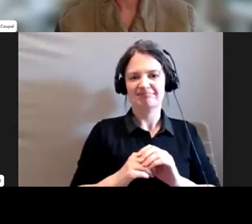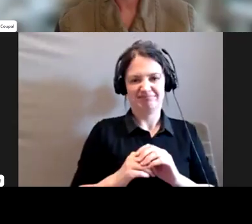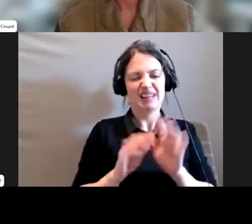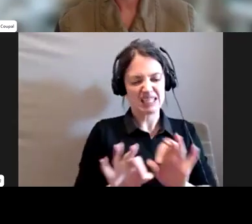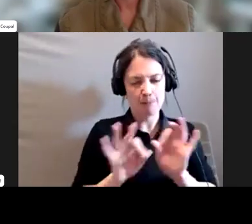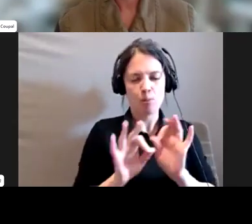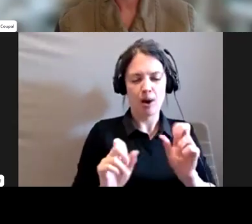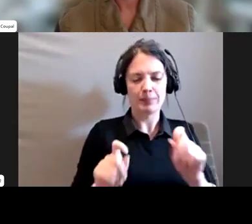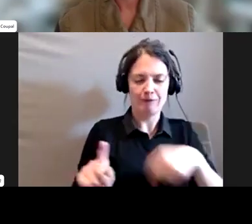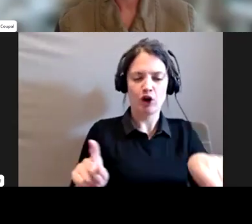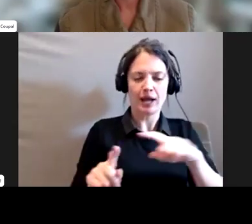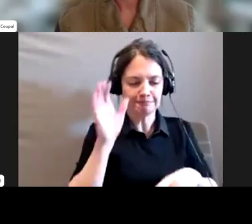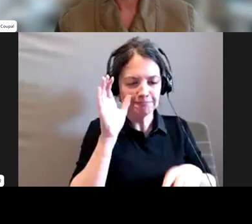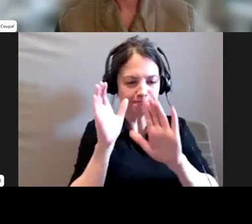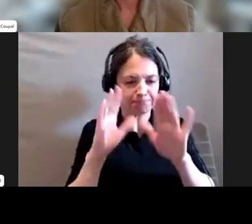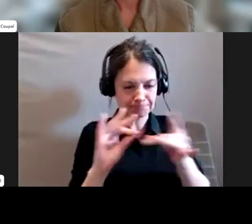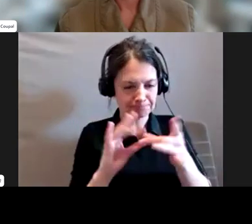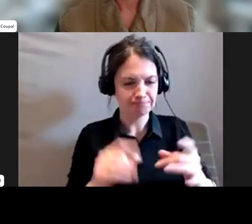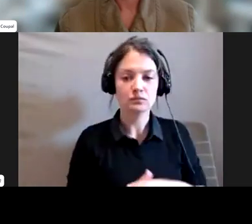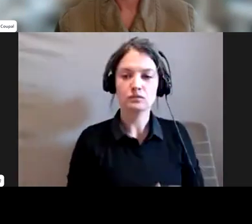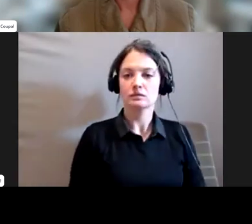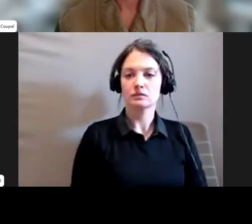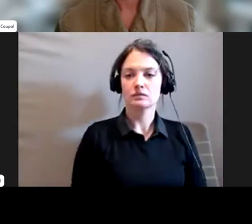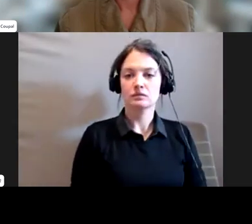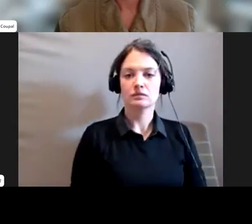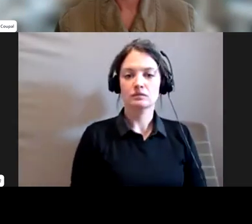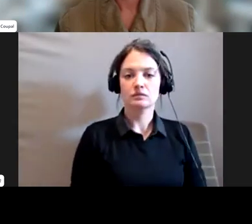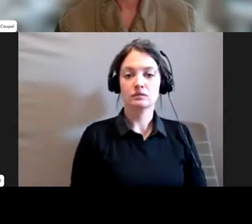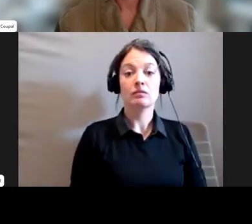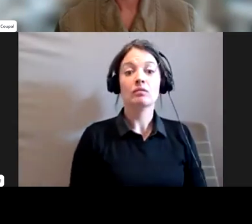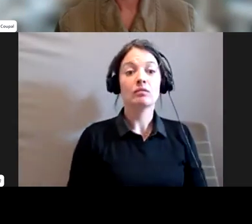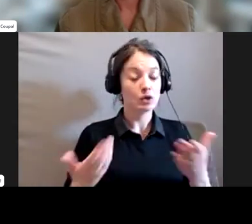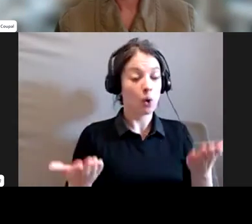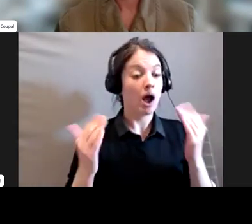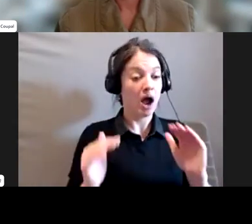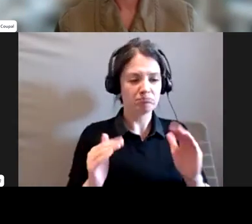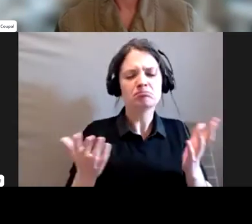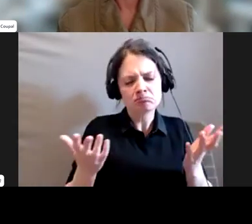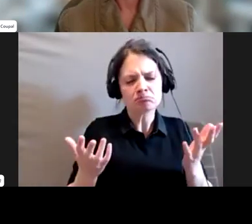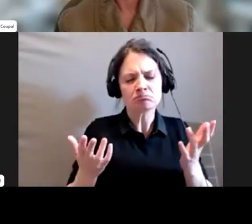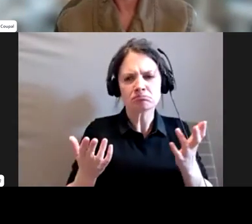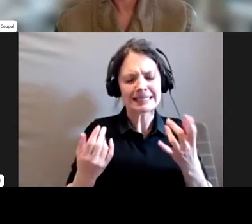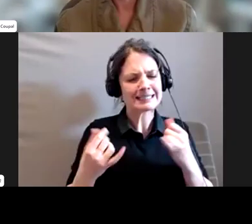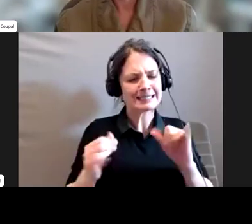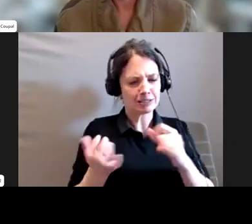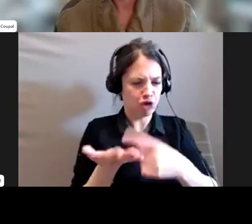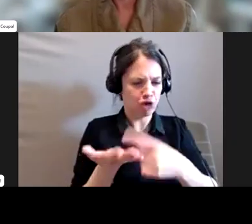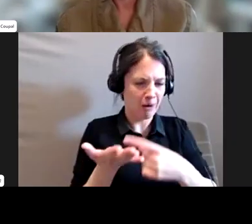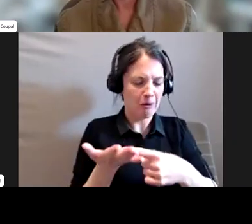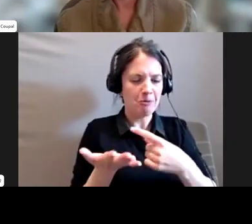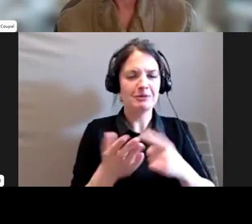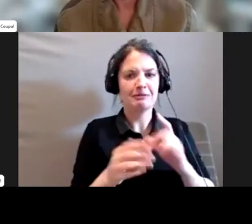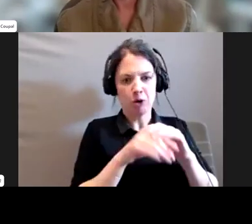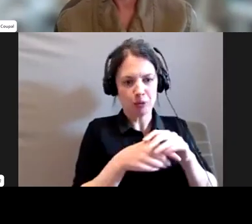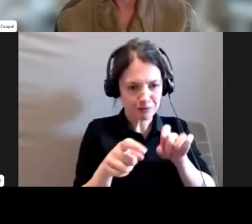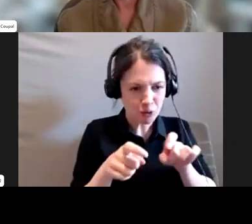speak. So I mean, it's not really a shift. We're going to continue in the direction that we've started, like the legal tools